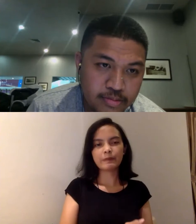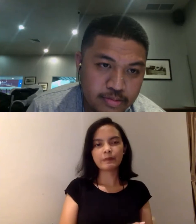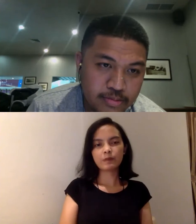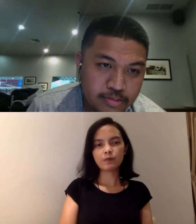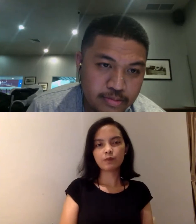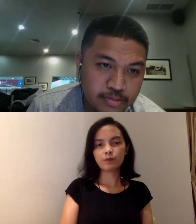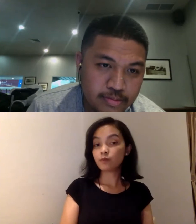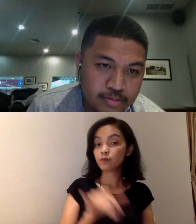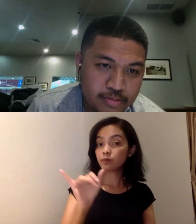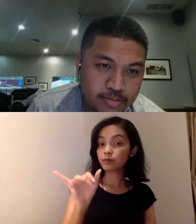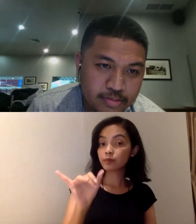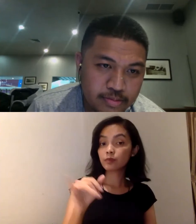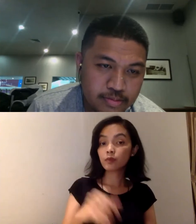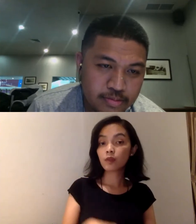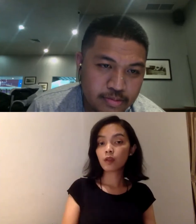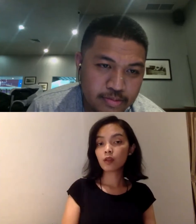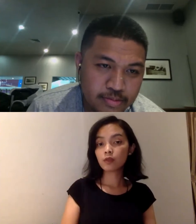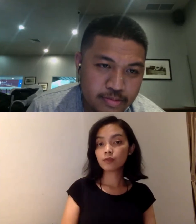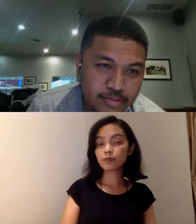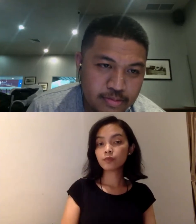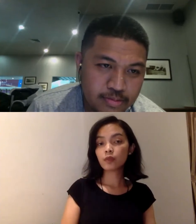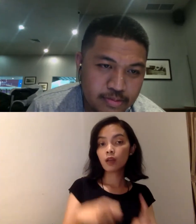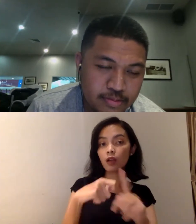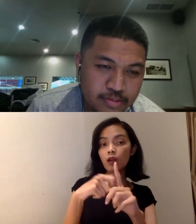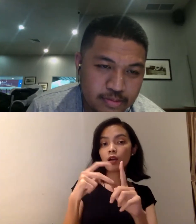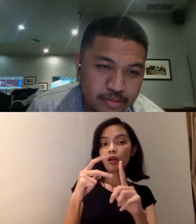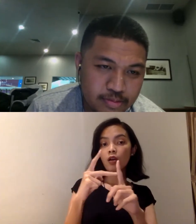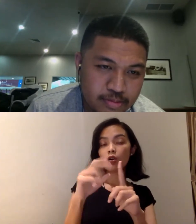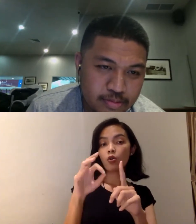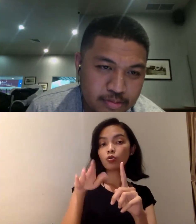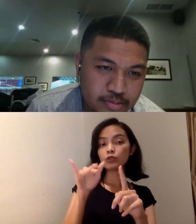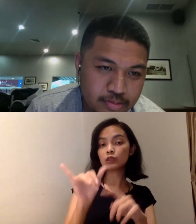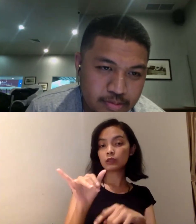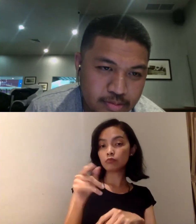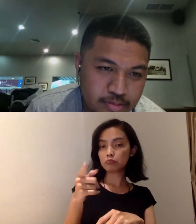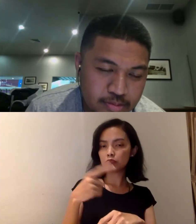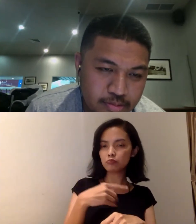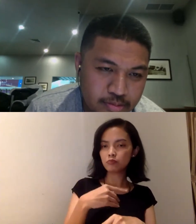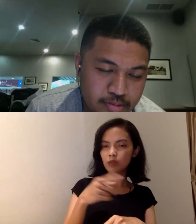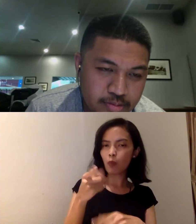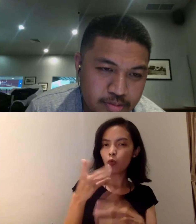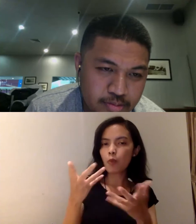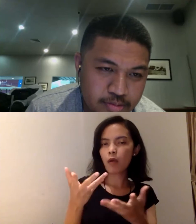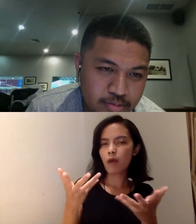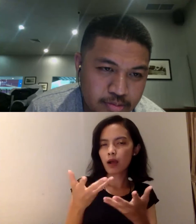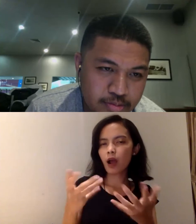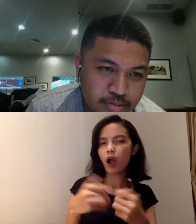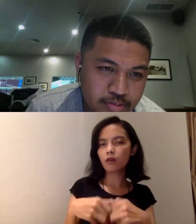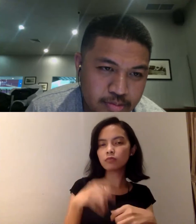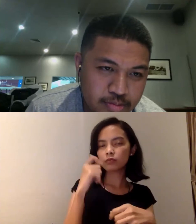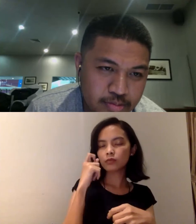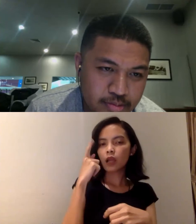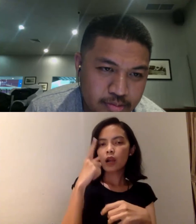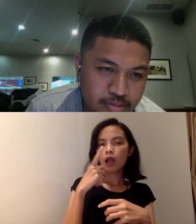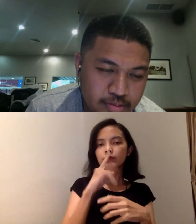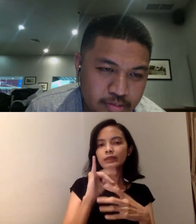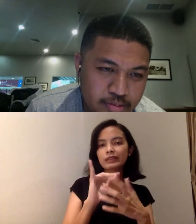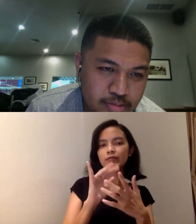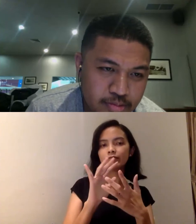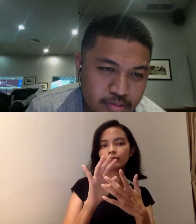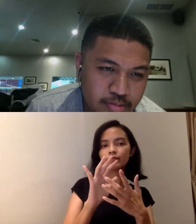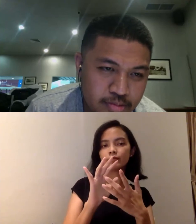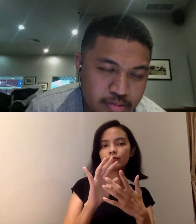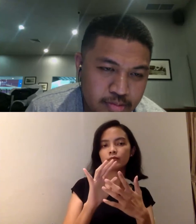Yeah. Khozy, how did you unpack it, or how did you recognize the